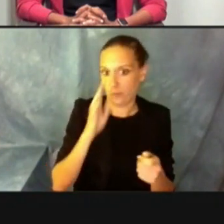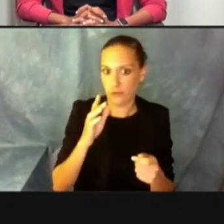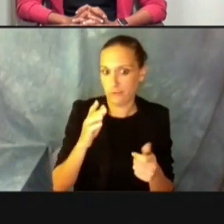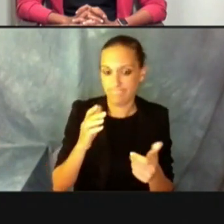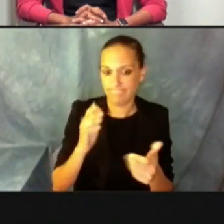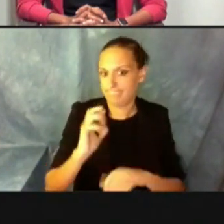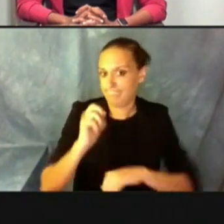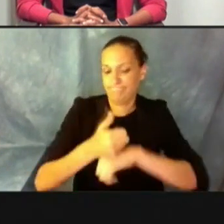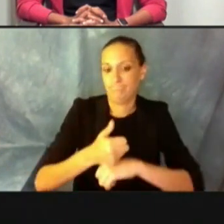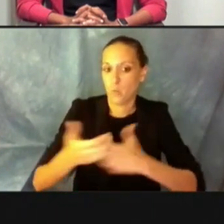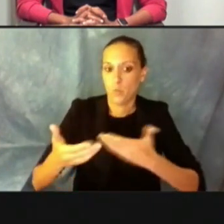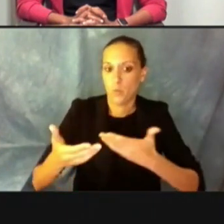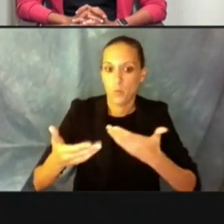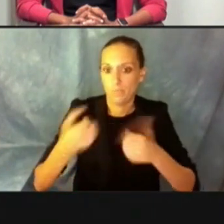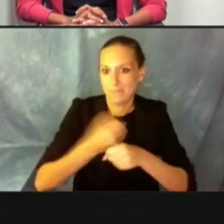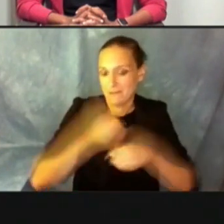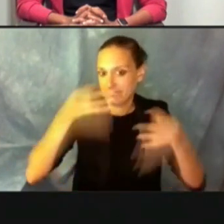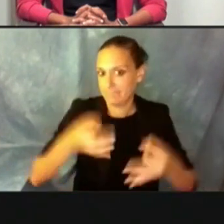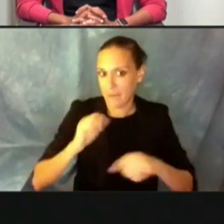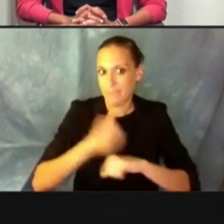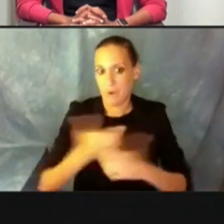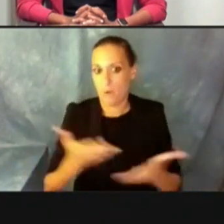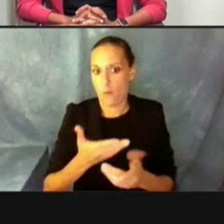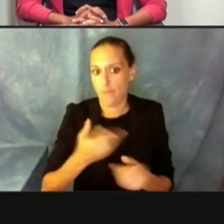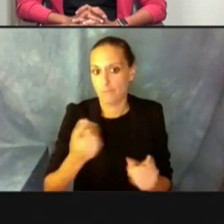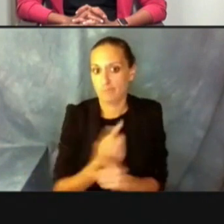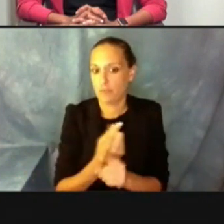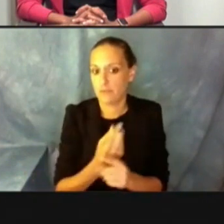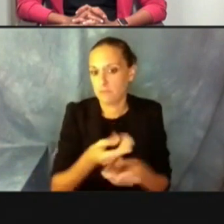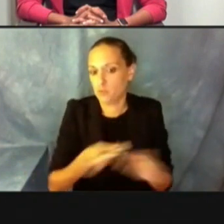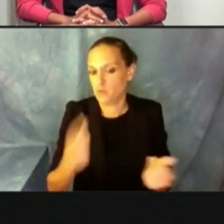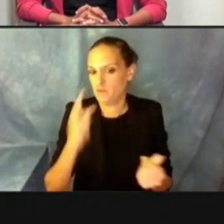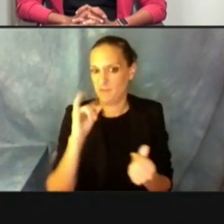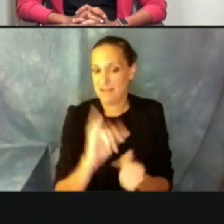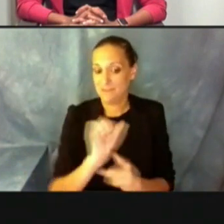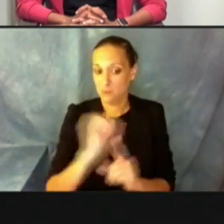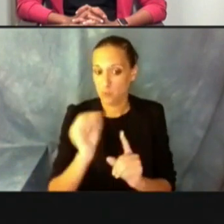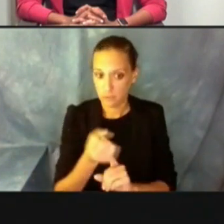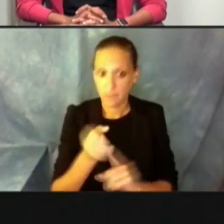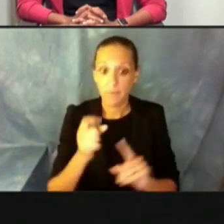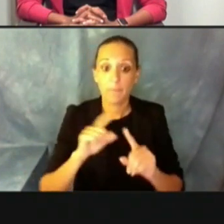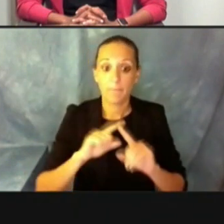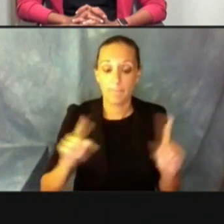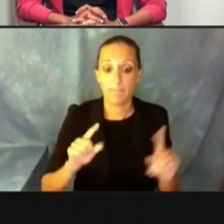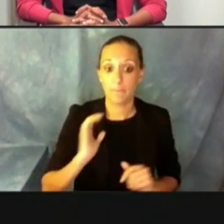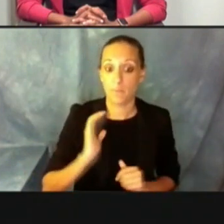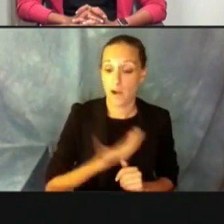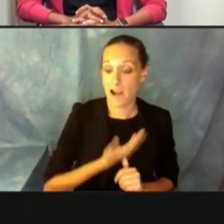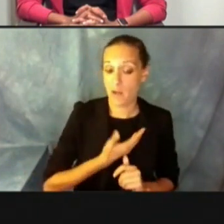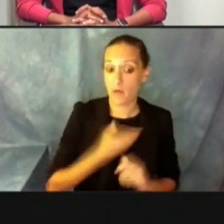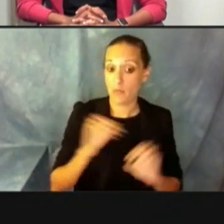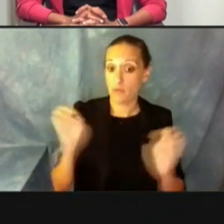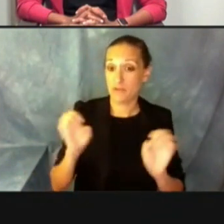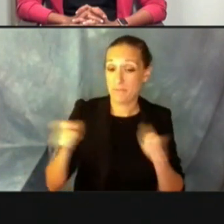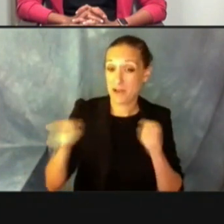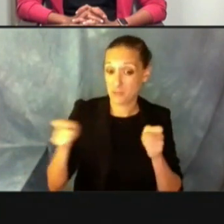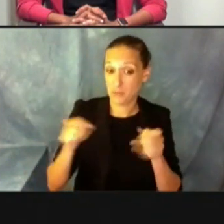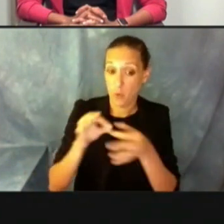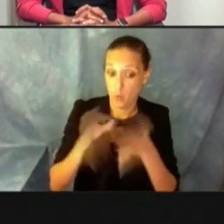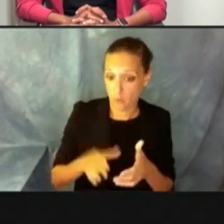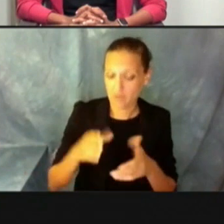to be a solution for that situation. But our emergency management coordinators from the